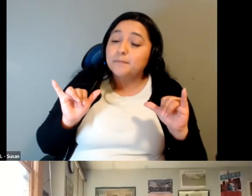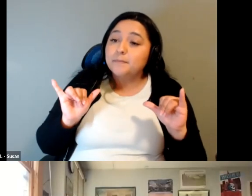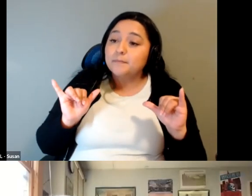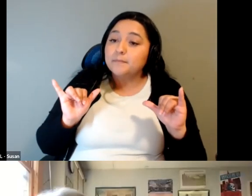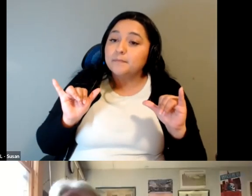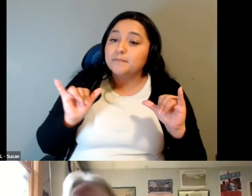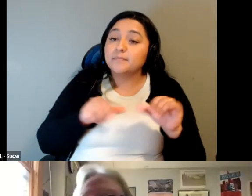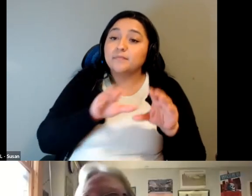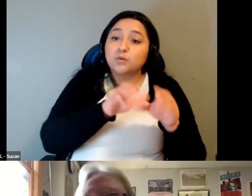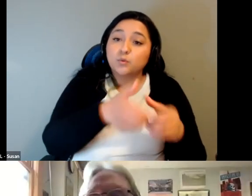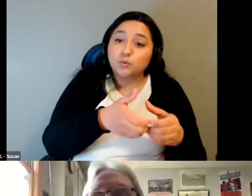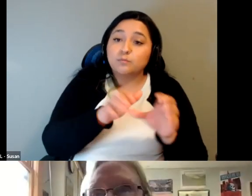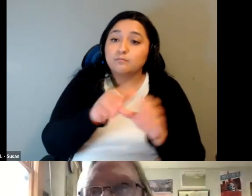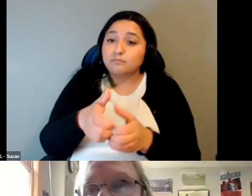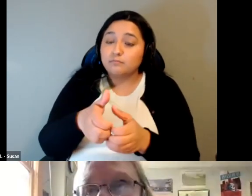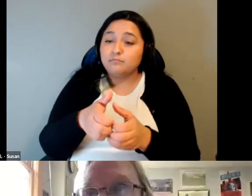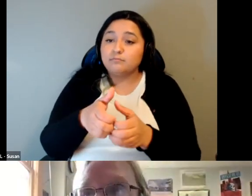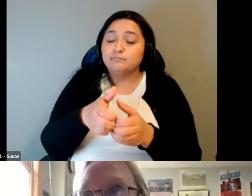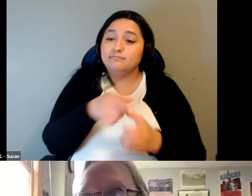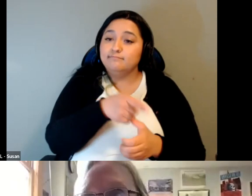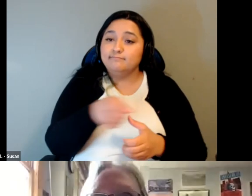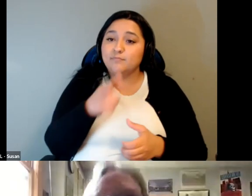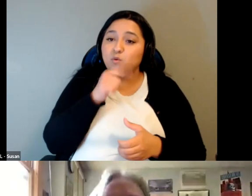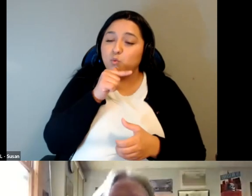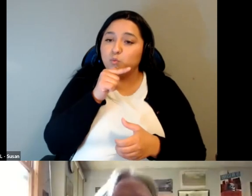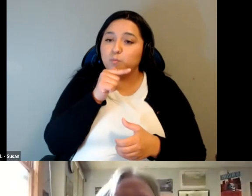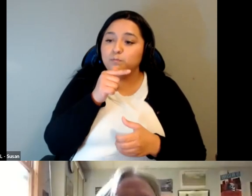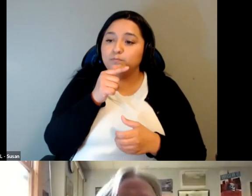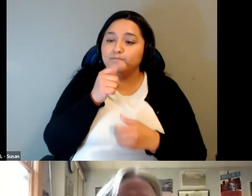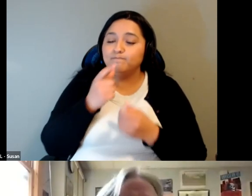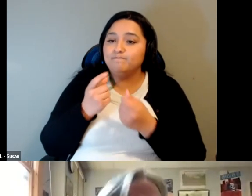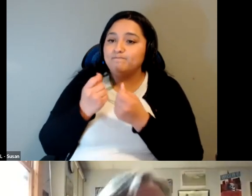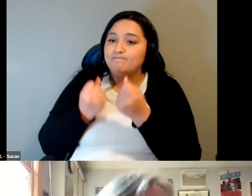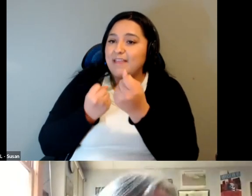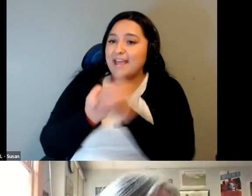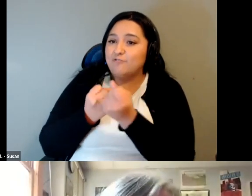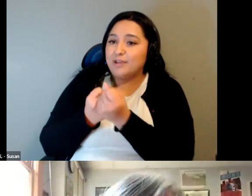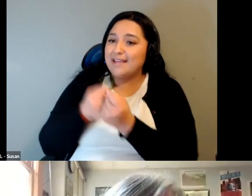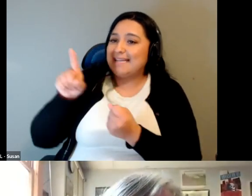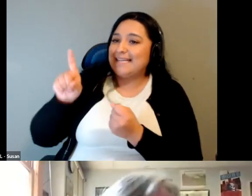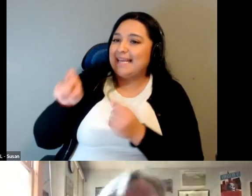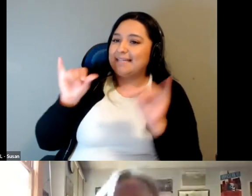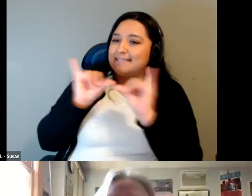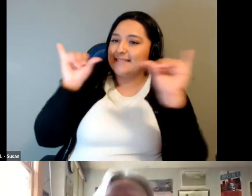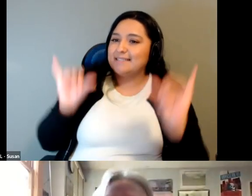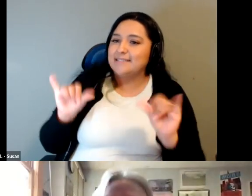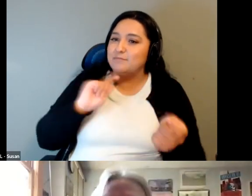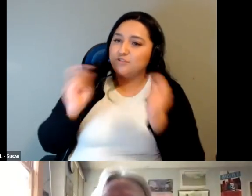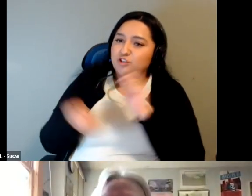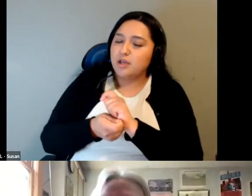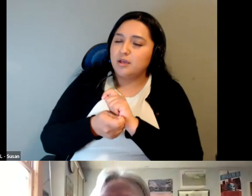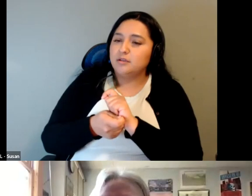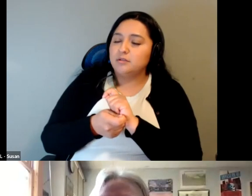groups that are organized and advocating for systemic change in a way that, you know,